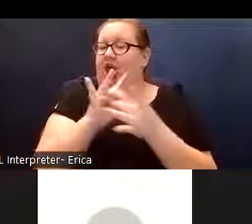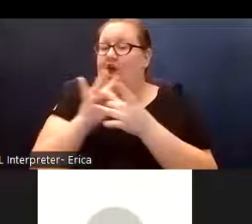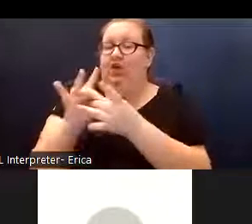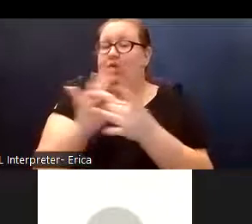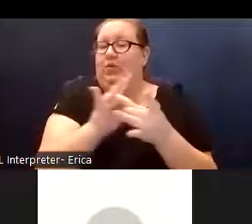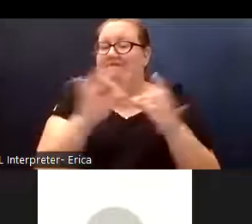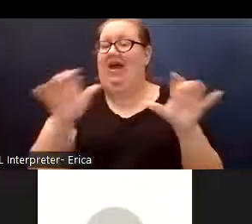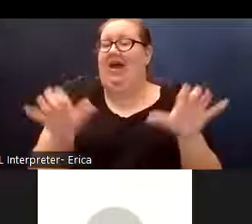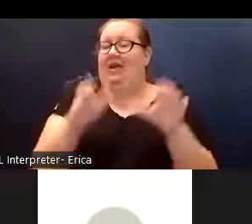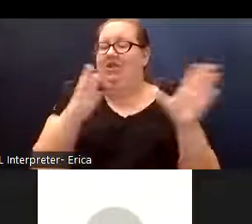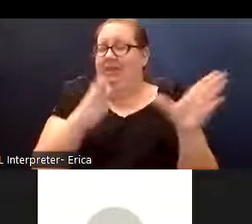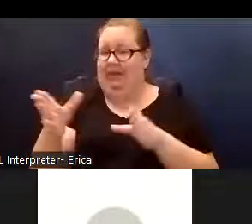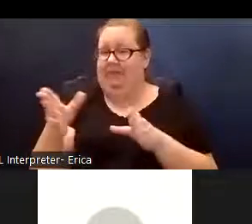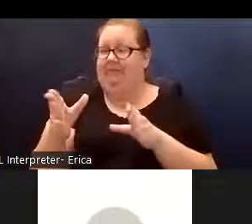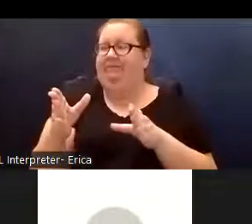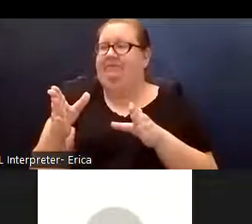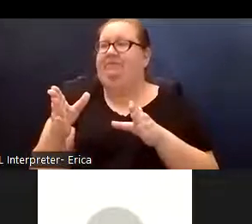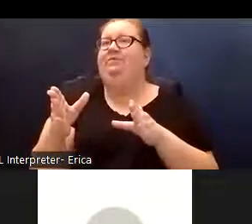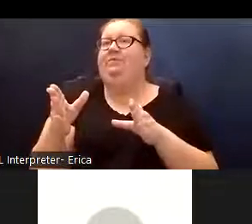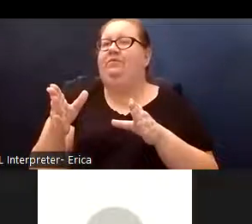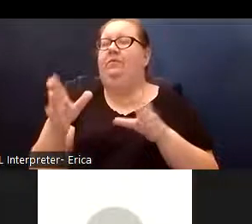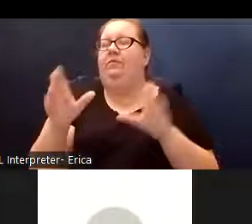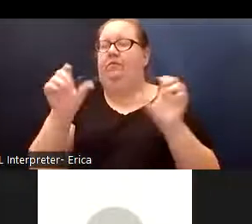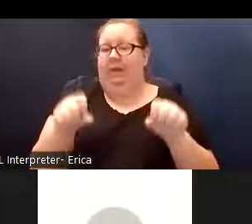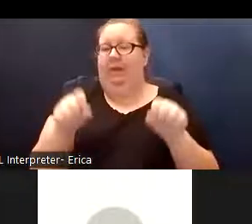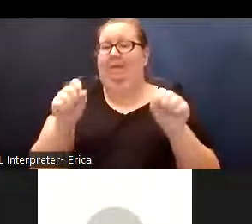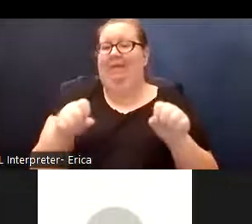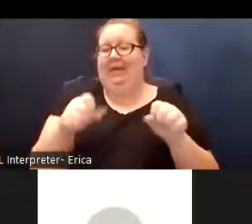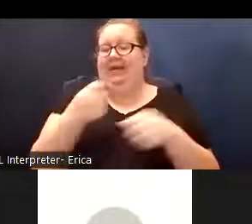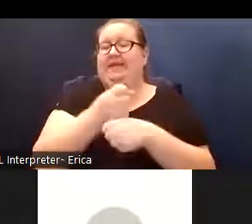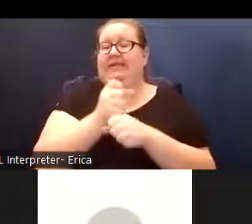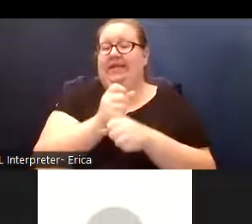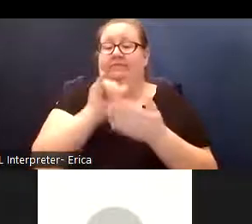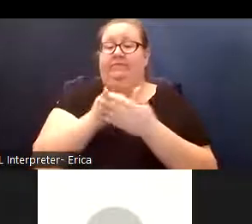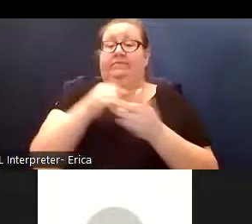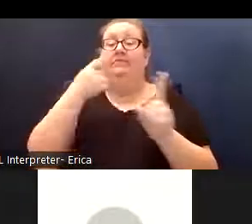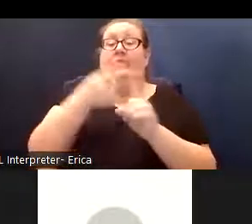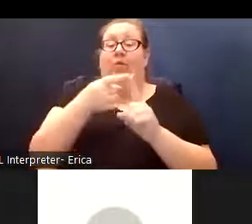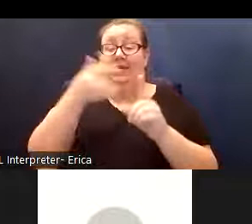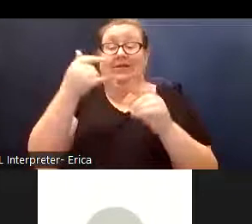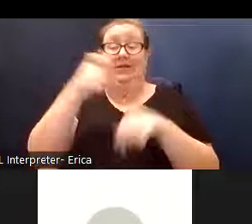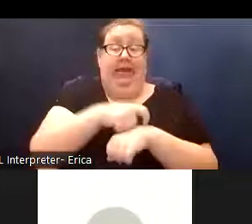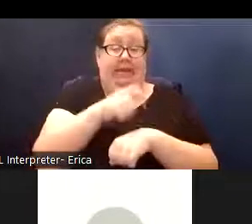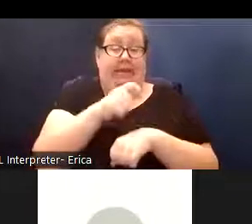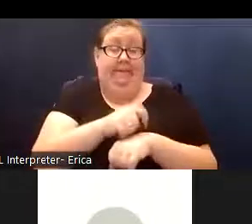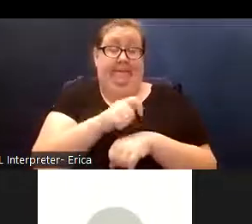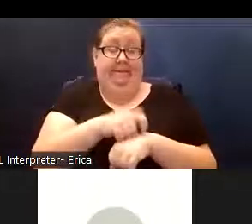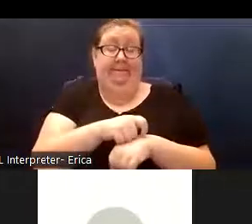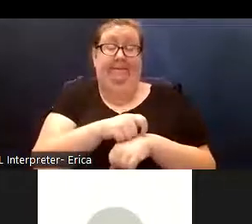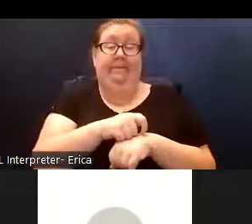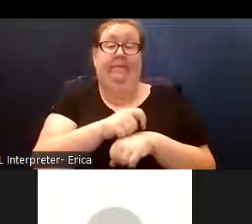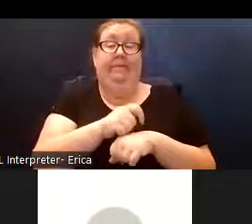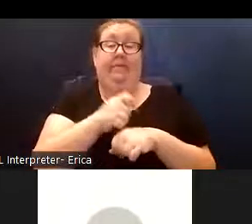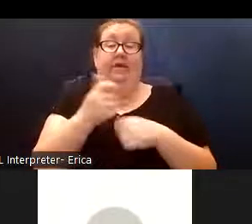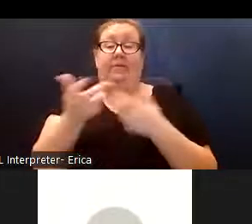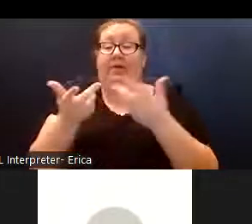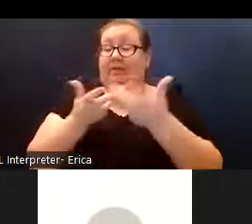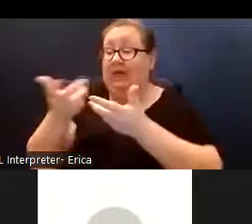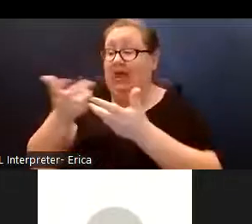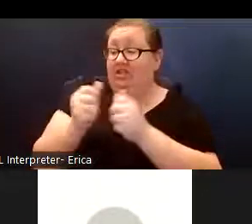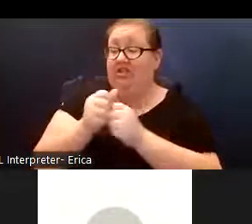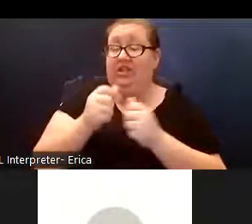plan, would be conceived at that point in time. It would be conceived with in conversation with residents,